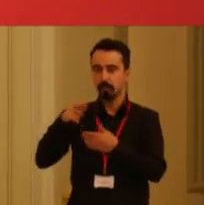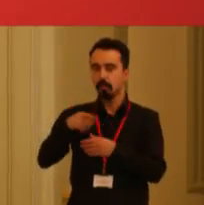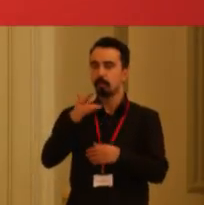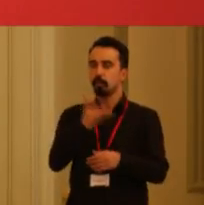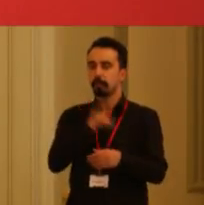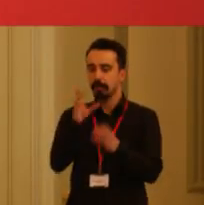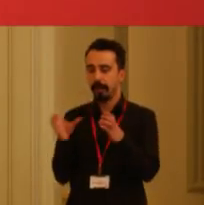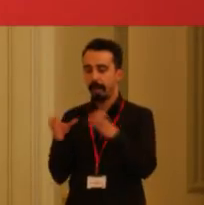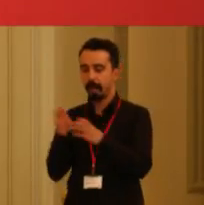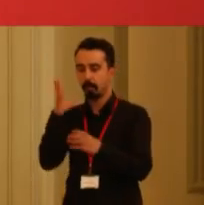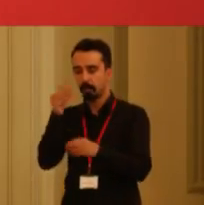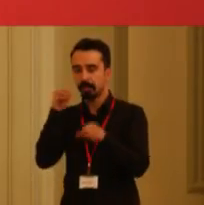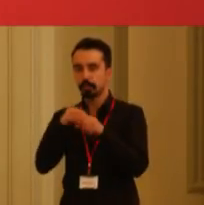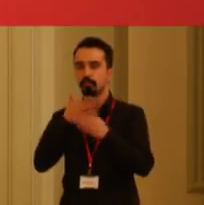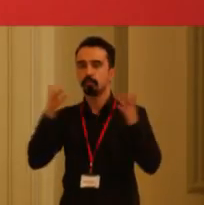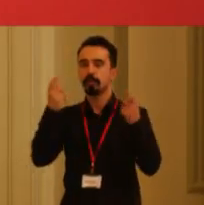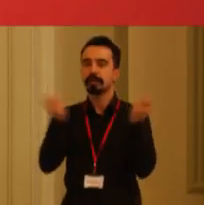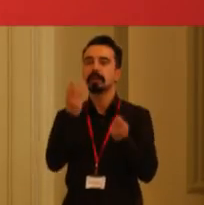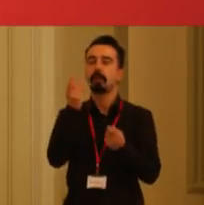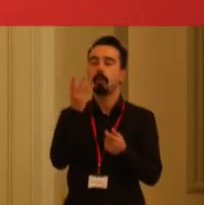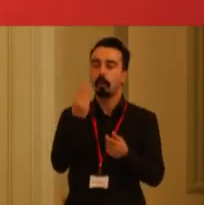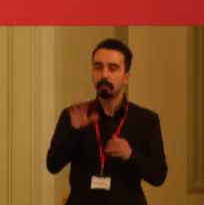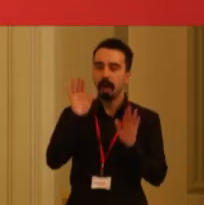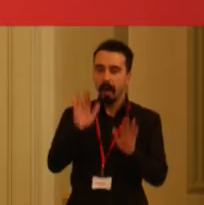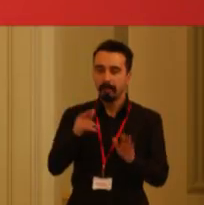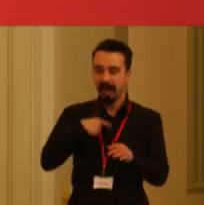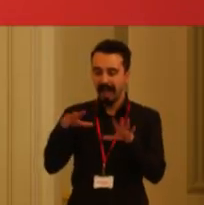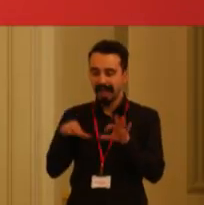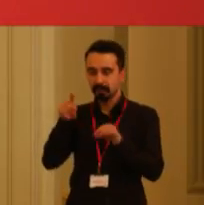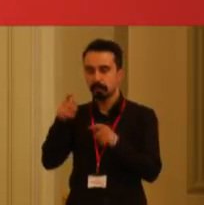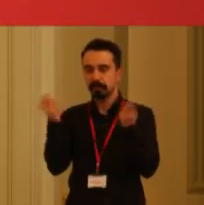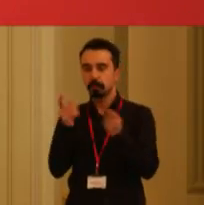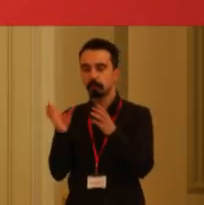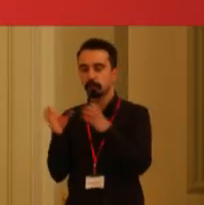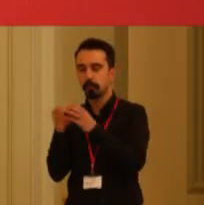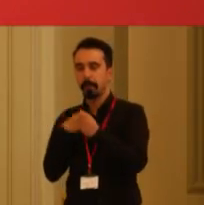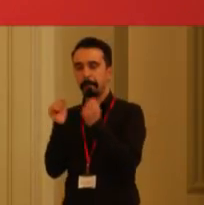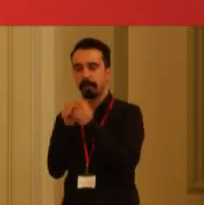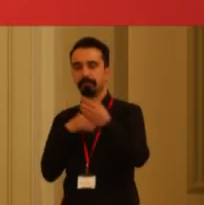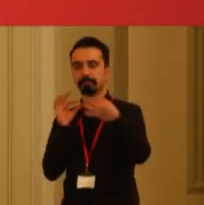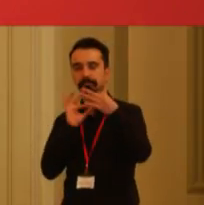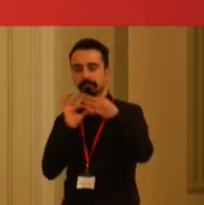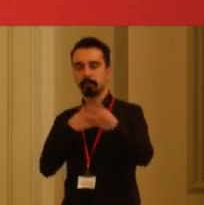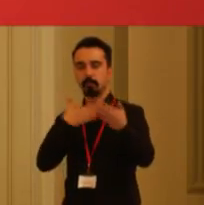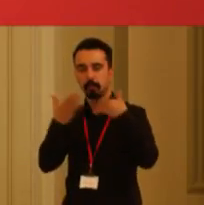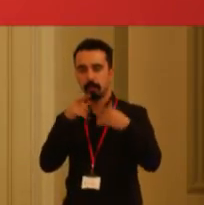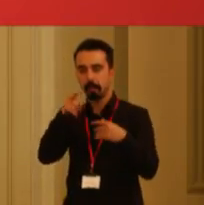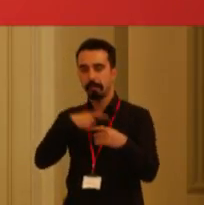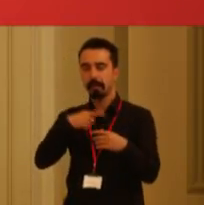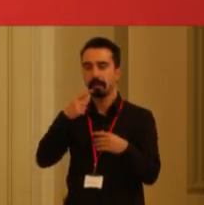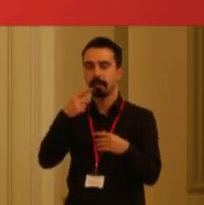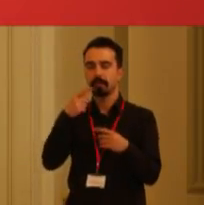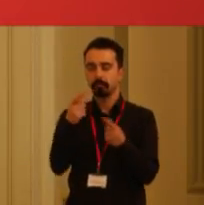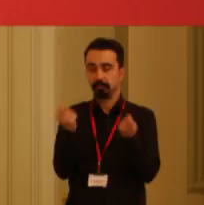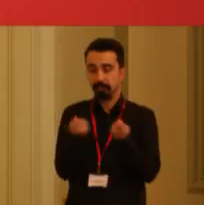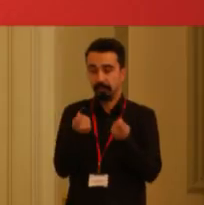they communicated with us. We're a team of volunteers. We don't have economies of scale, but we try to